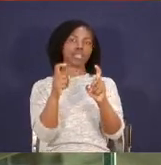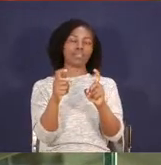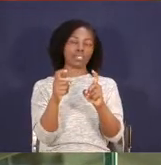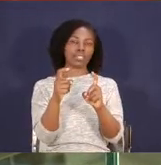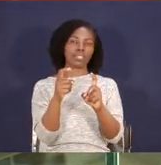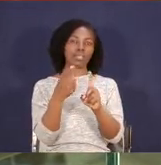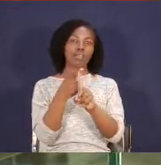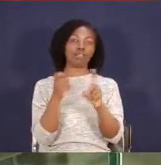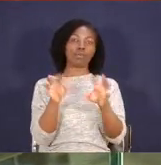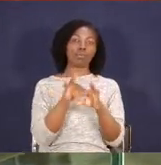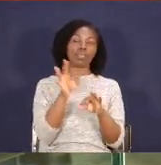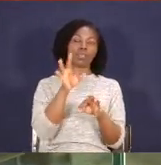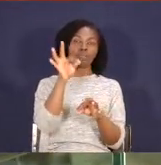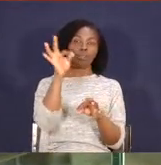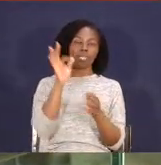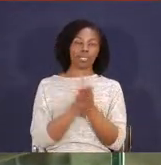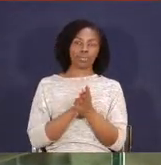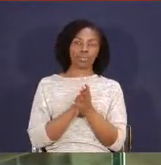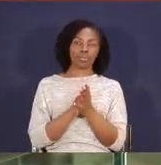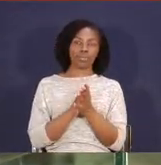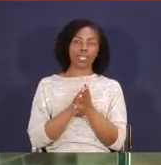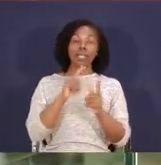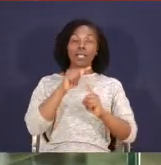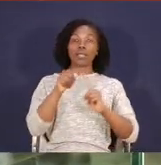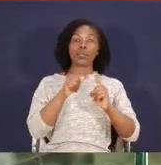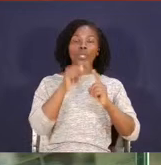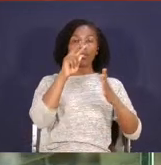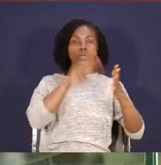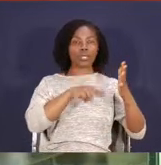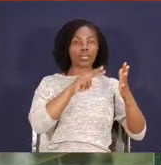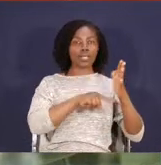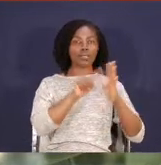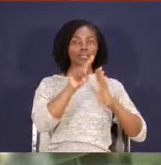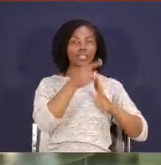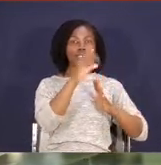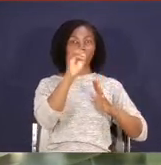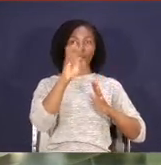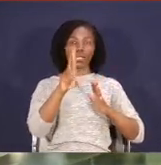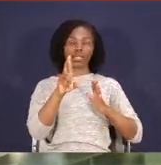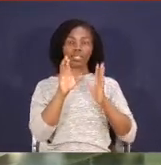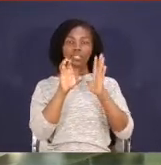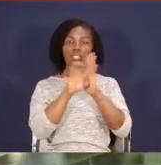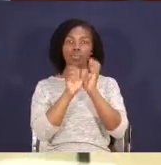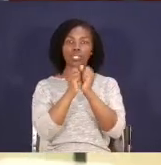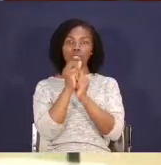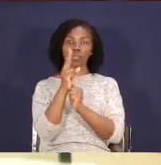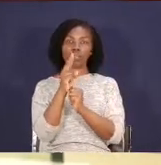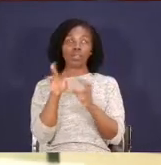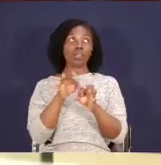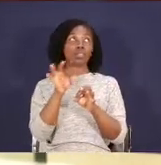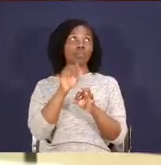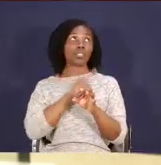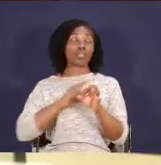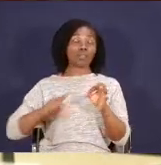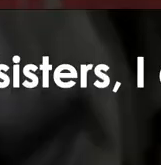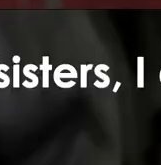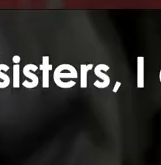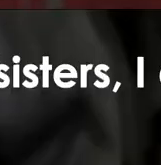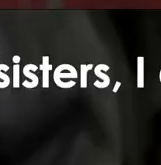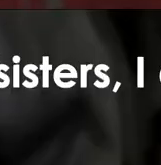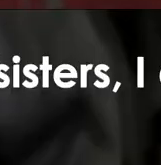of the Holy Spirit. And when you go to 1 Corinthians 12, the Bible says the Spirit of God apportions